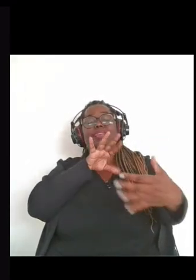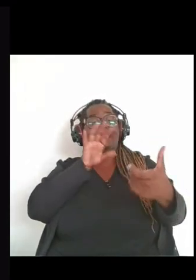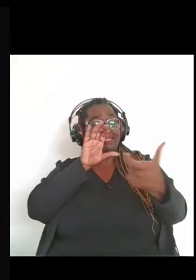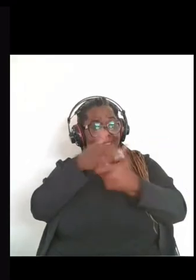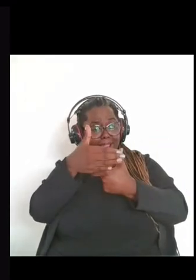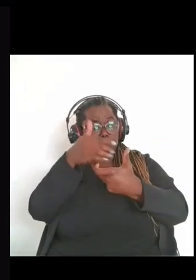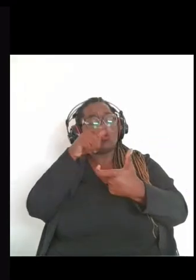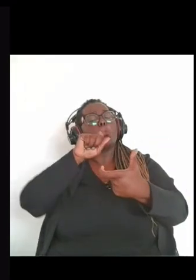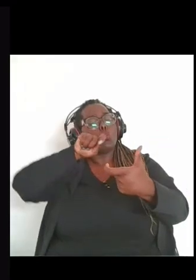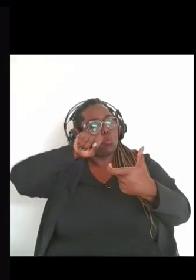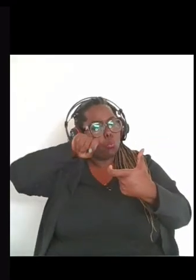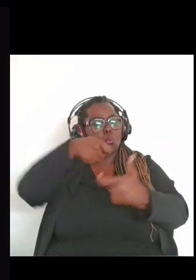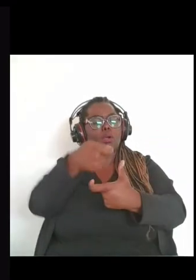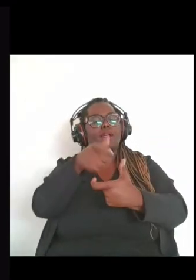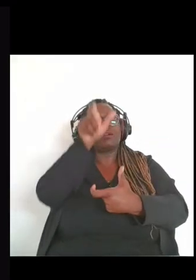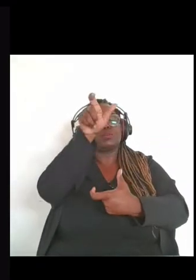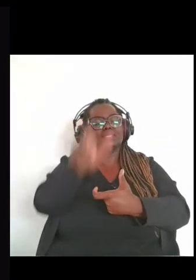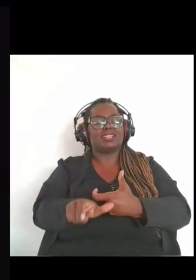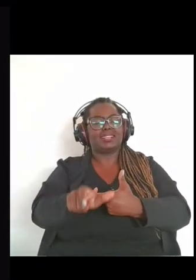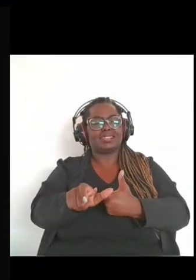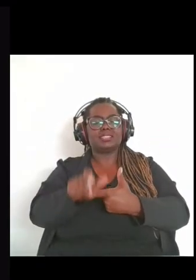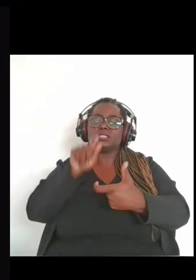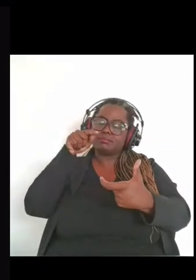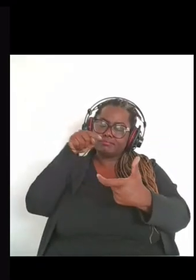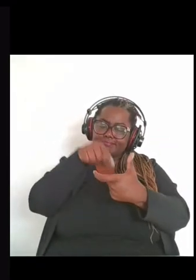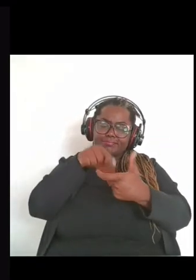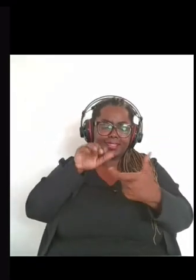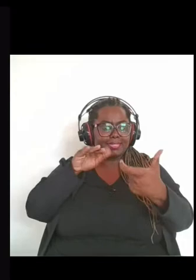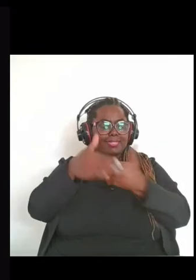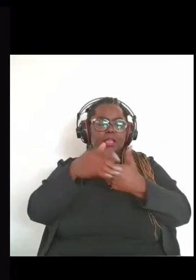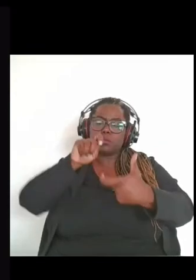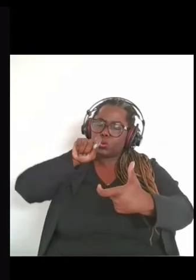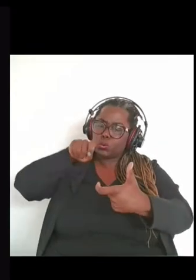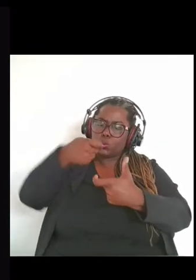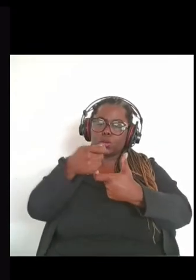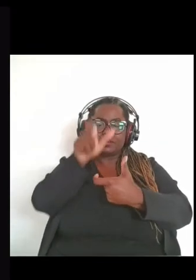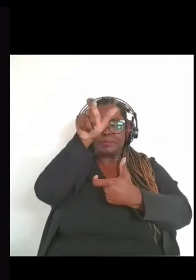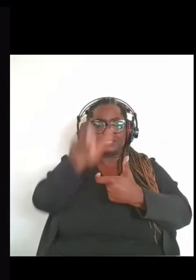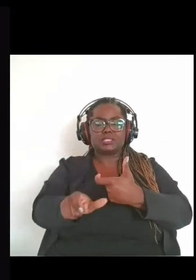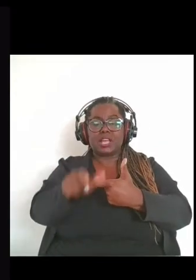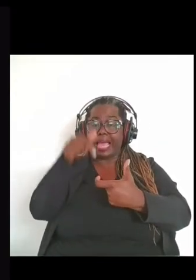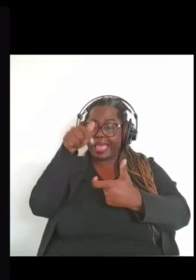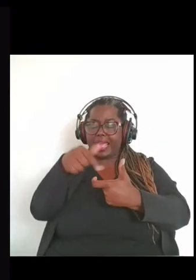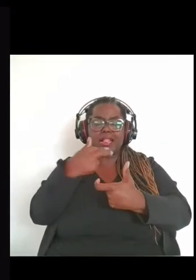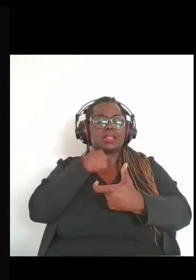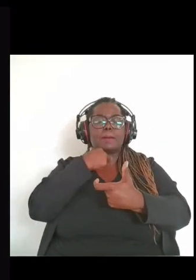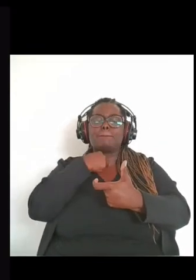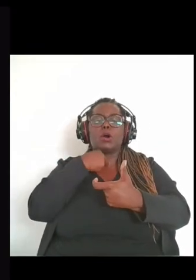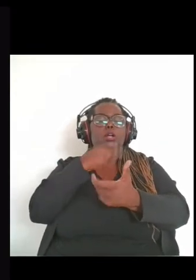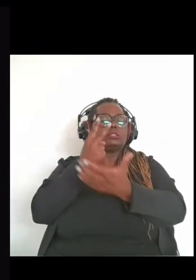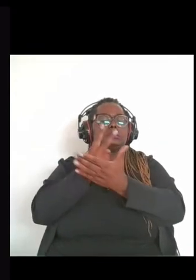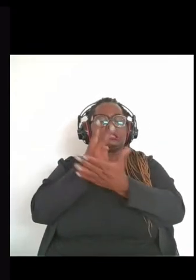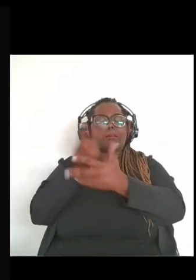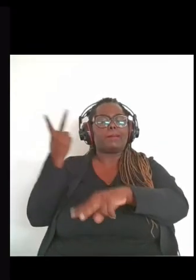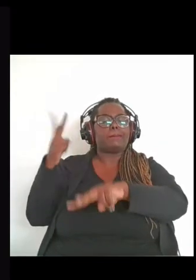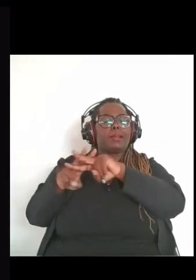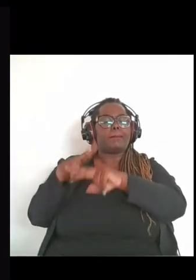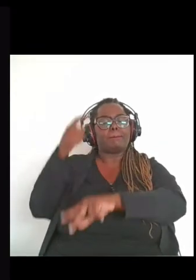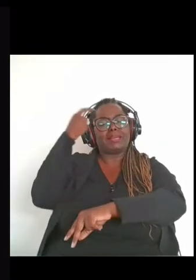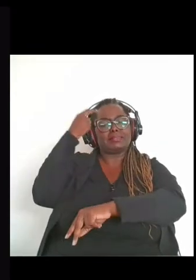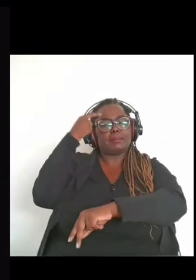cannot be contained within the Western thinking so so the first the first level is to resurface the